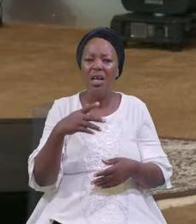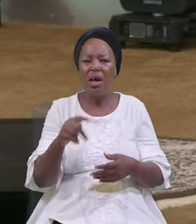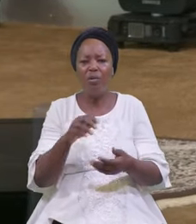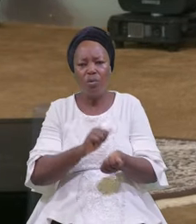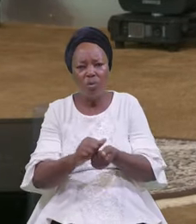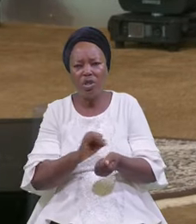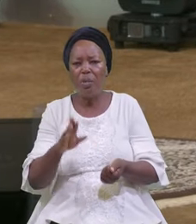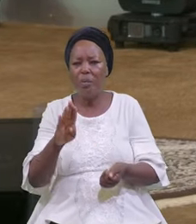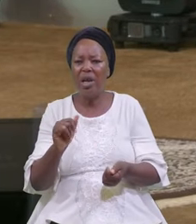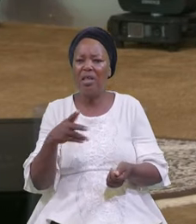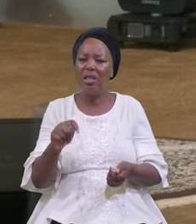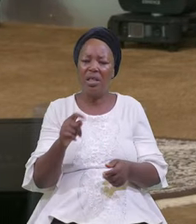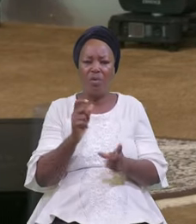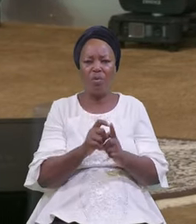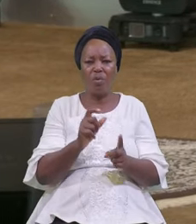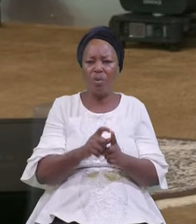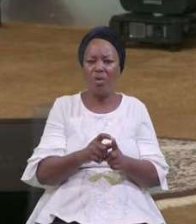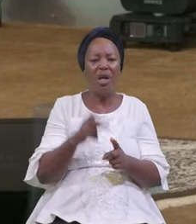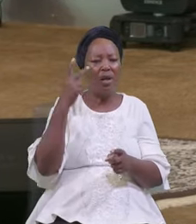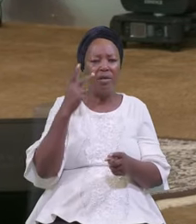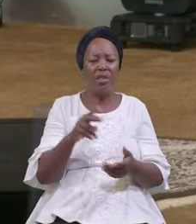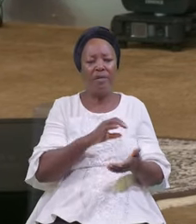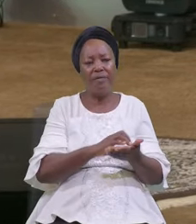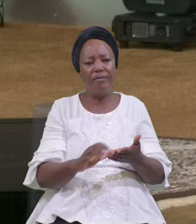the word. It says in